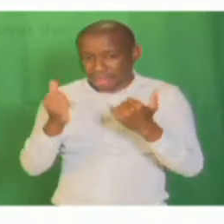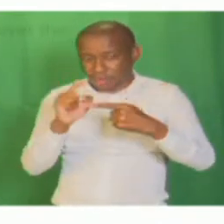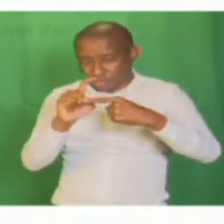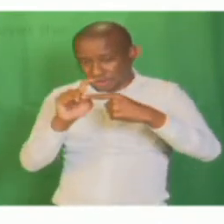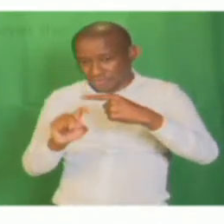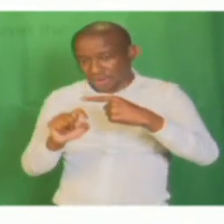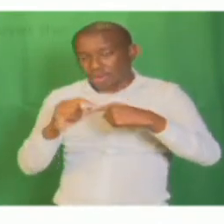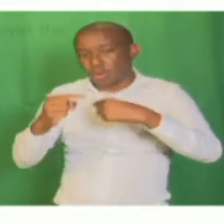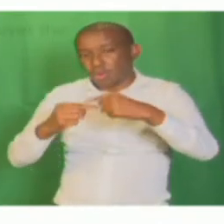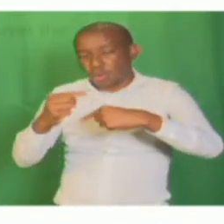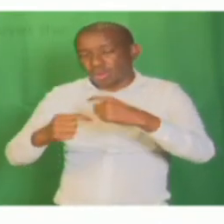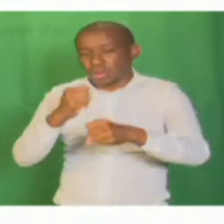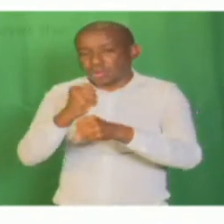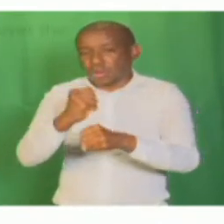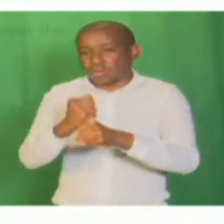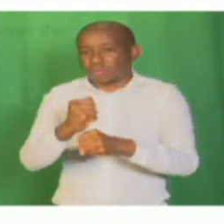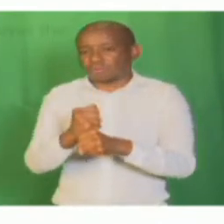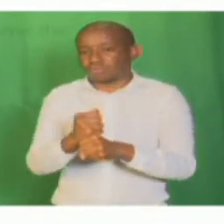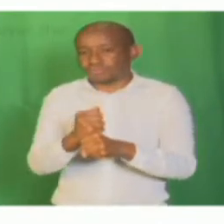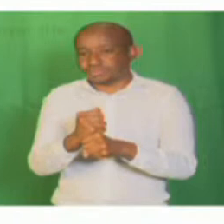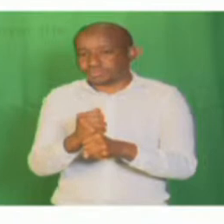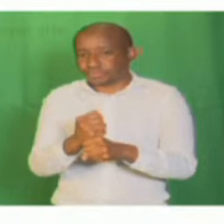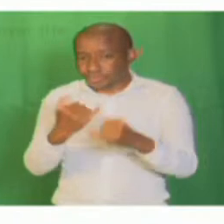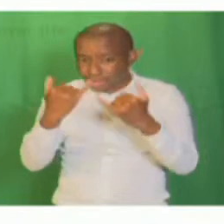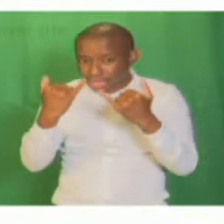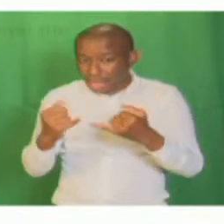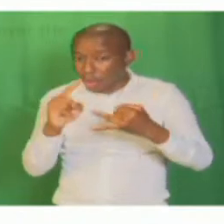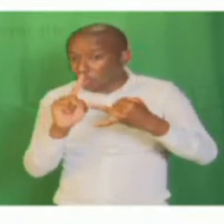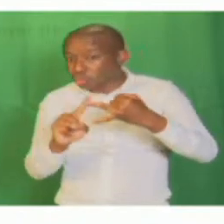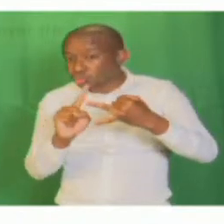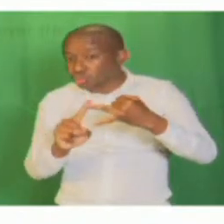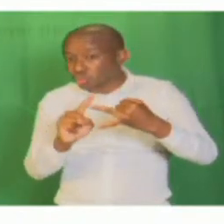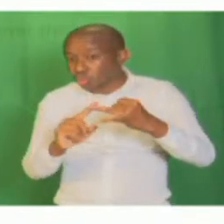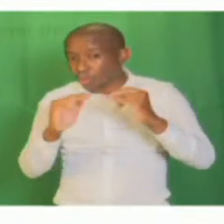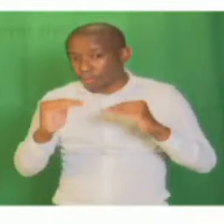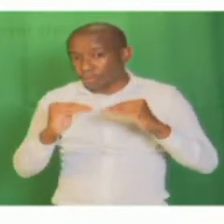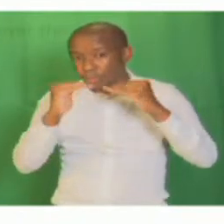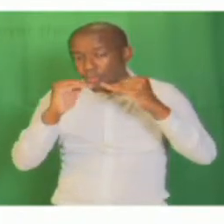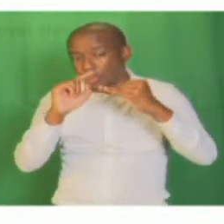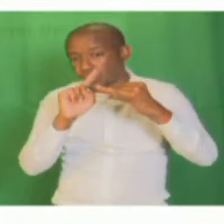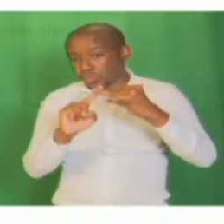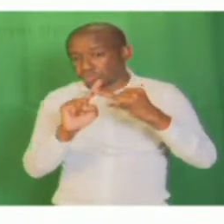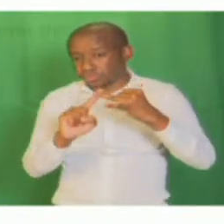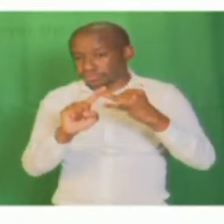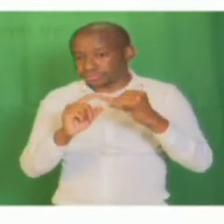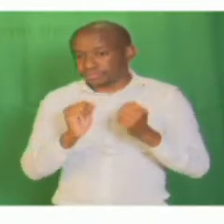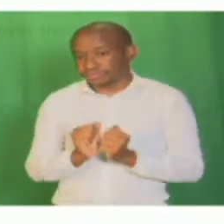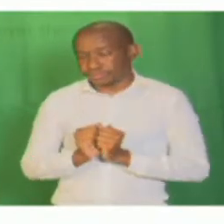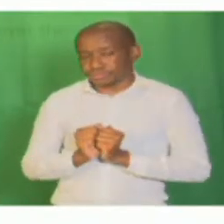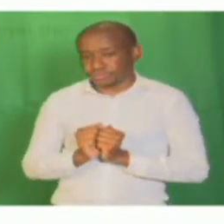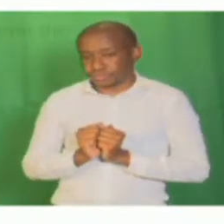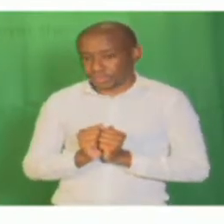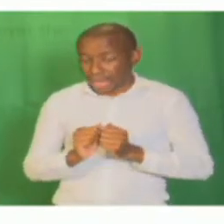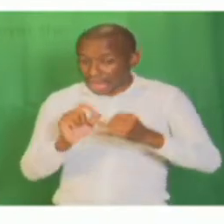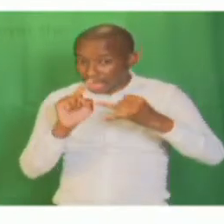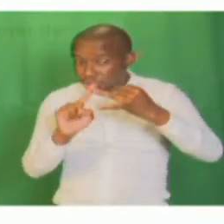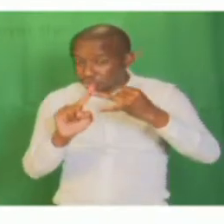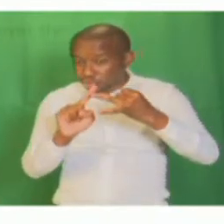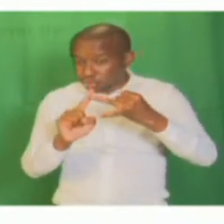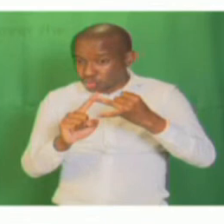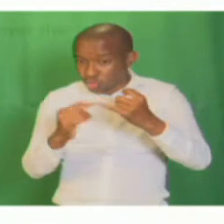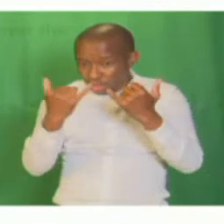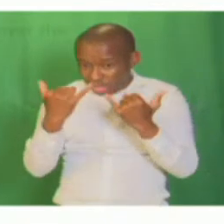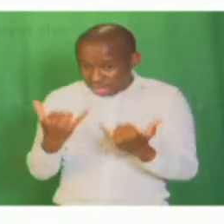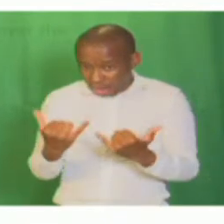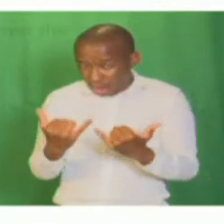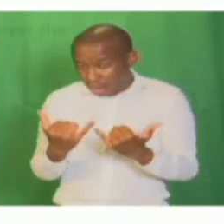and we continue working it out. We move on to level 2. Let us look at level 2. Level 2 is